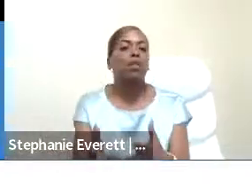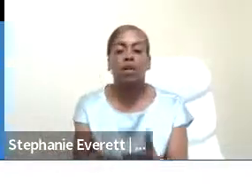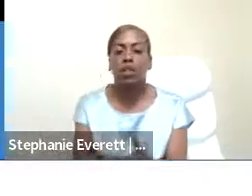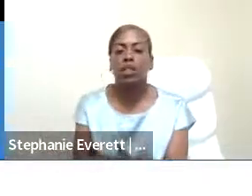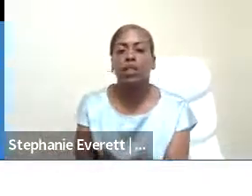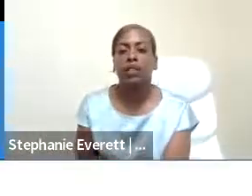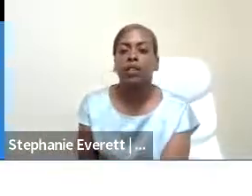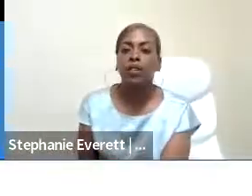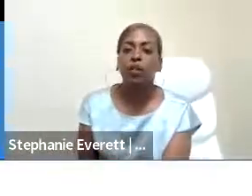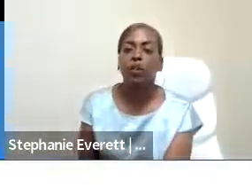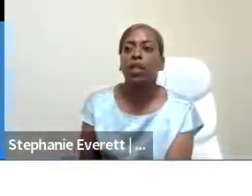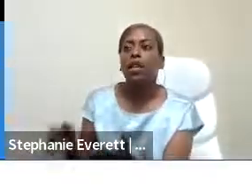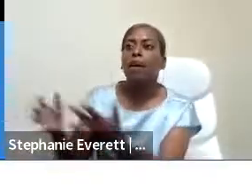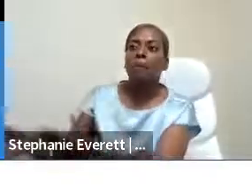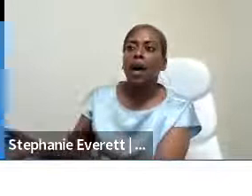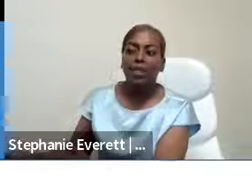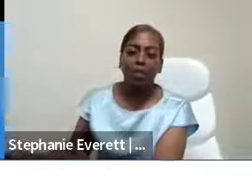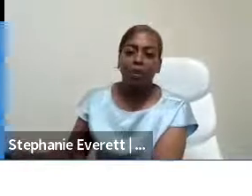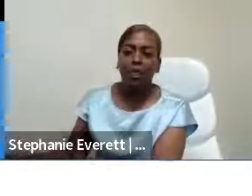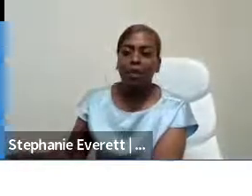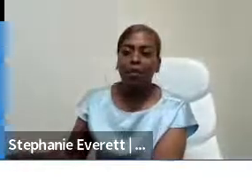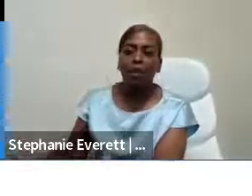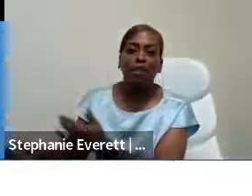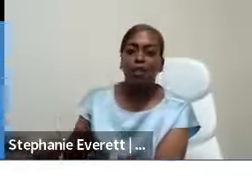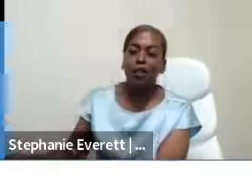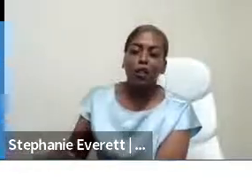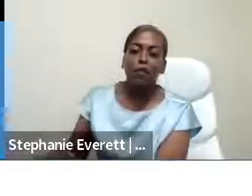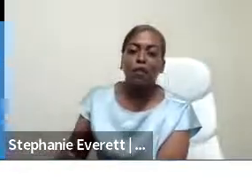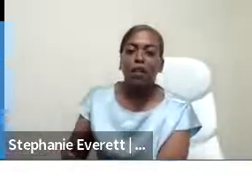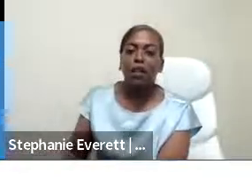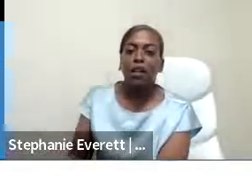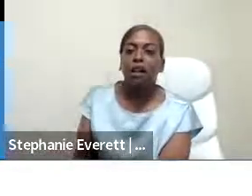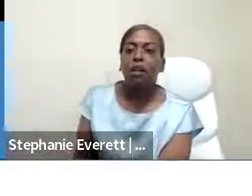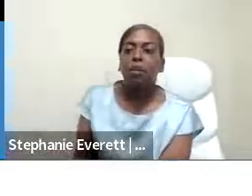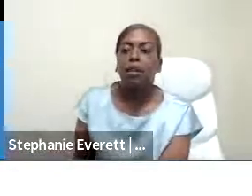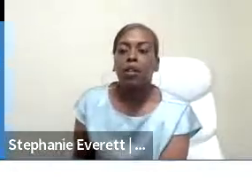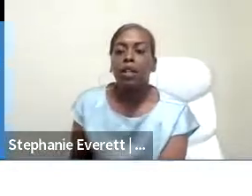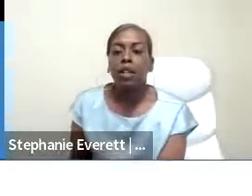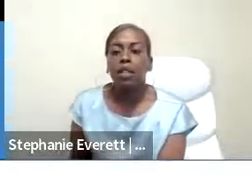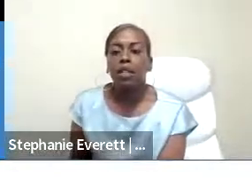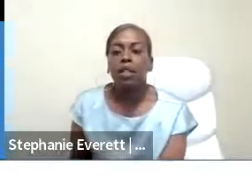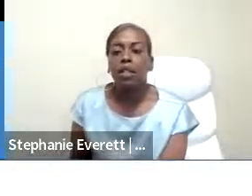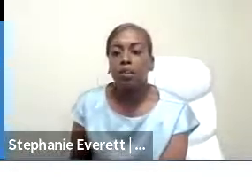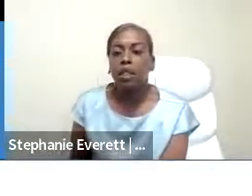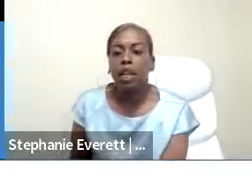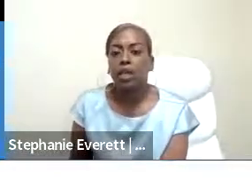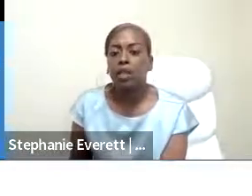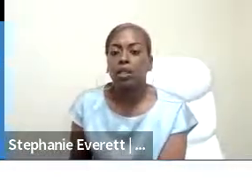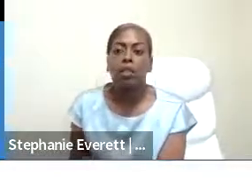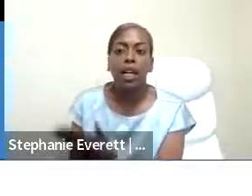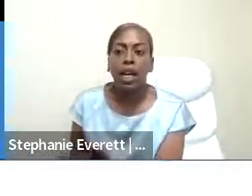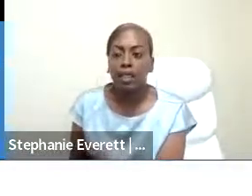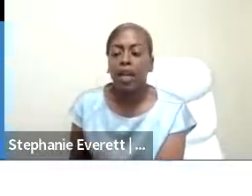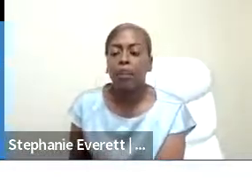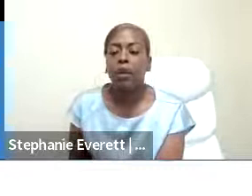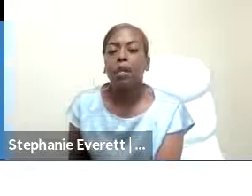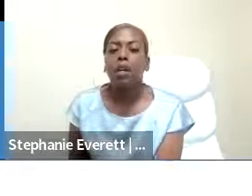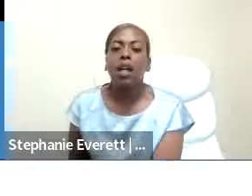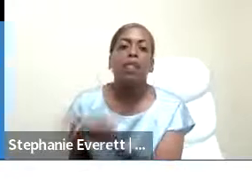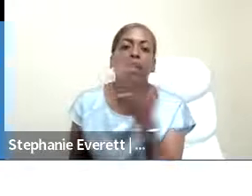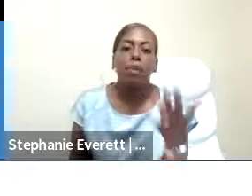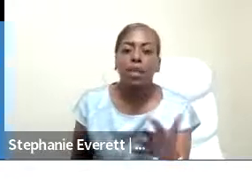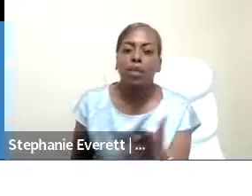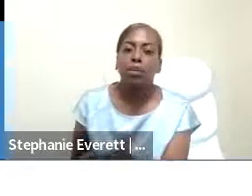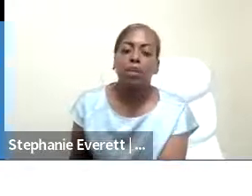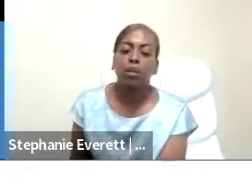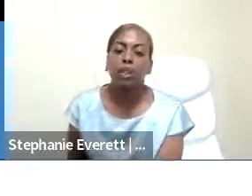and put before the Civilian Review Board, back to the police commissioner for the discipline action or not to happen,